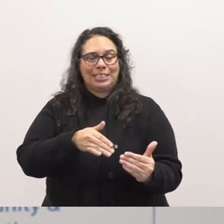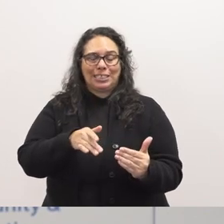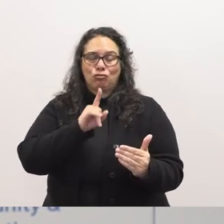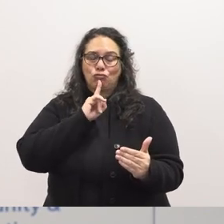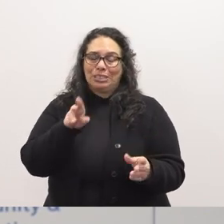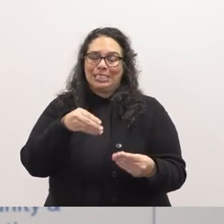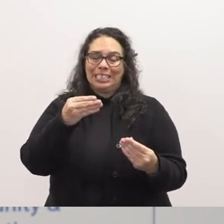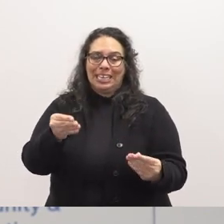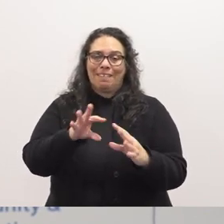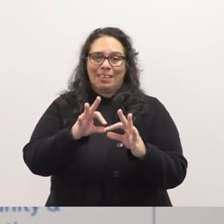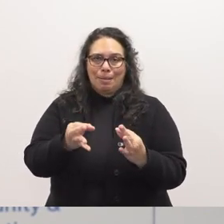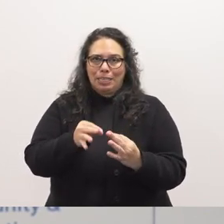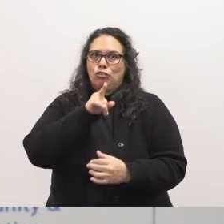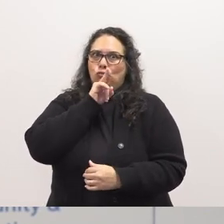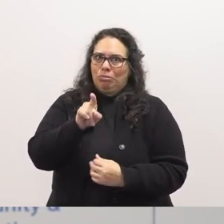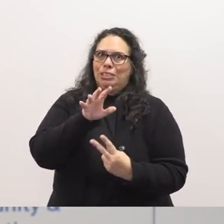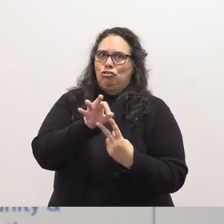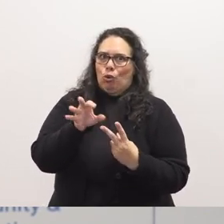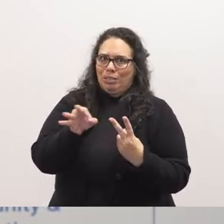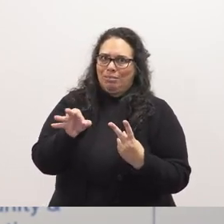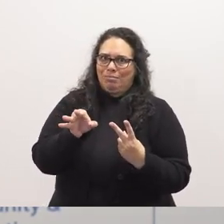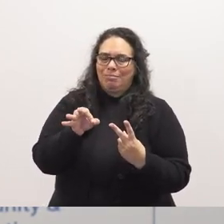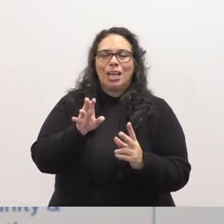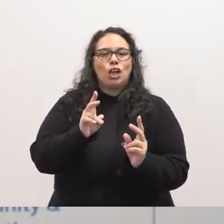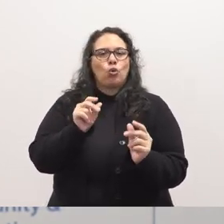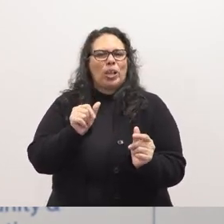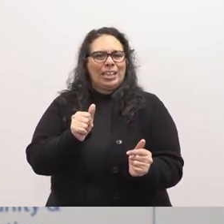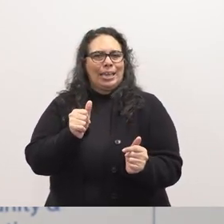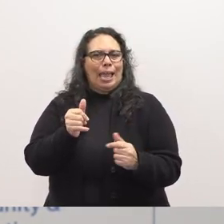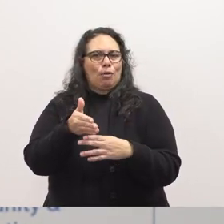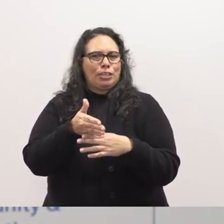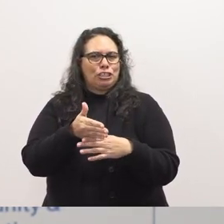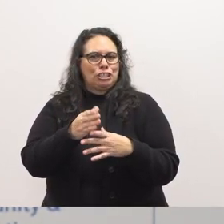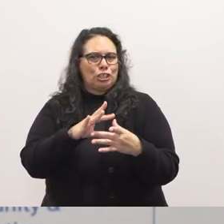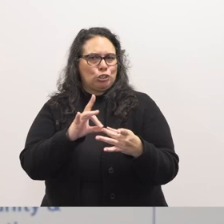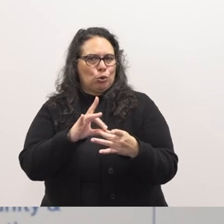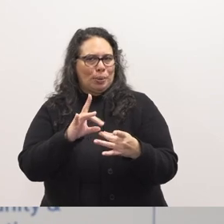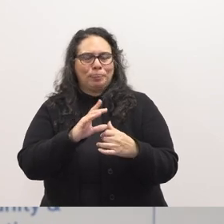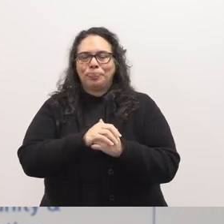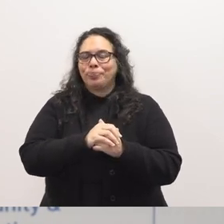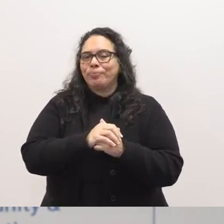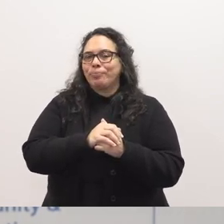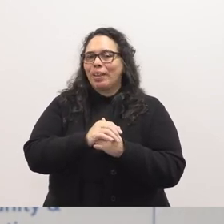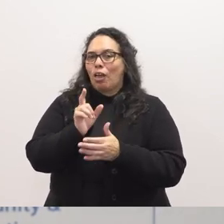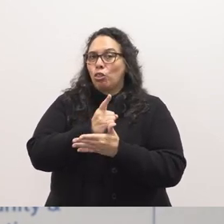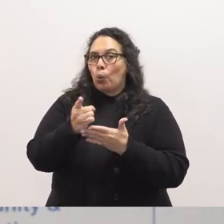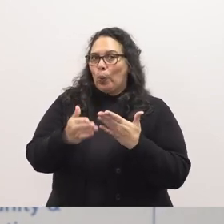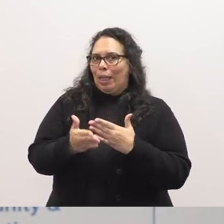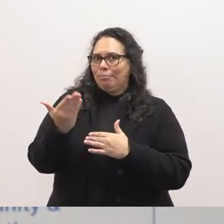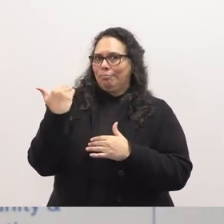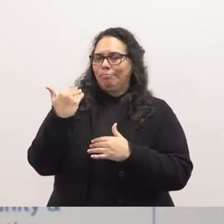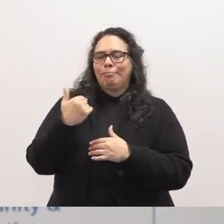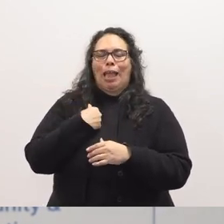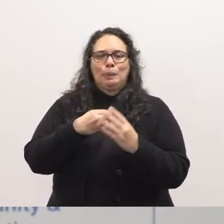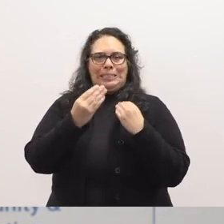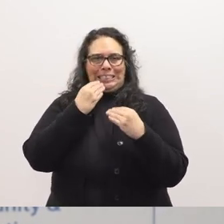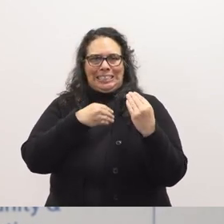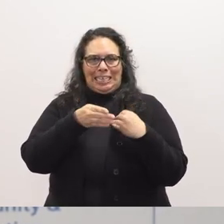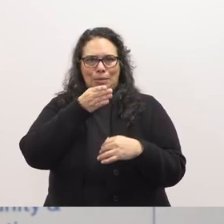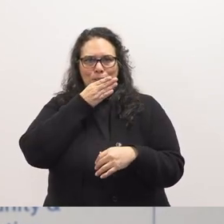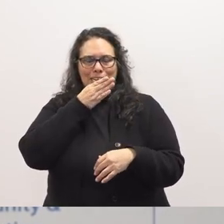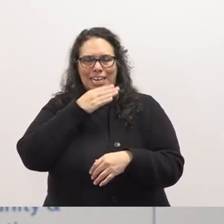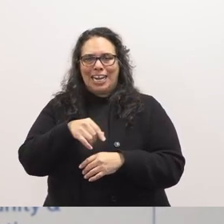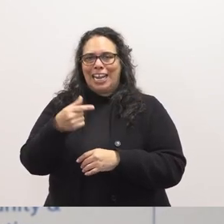families a choice. I want to quickly share a story with you all. Over the weekend, I was having breakfast at George's